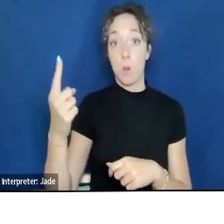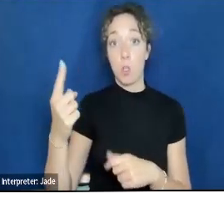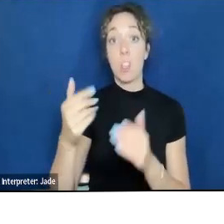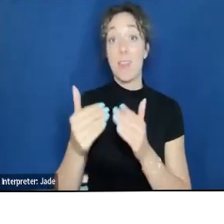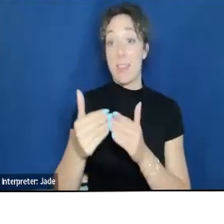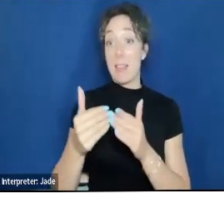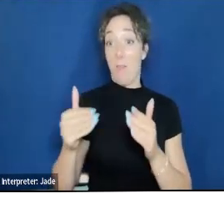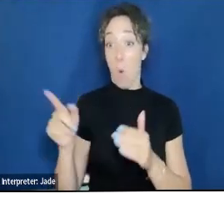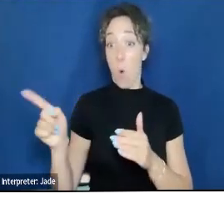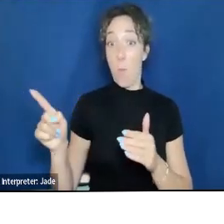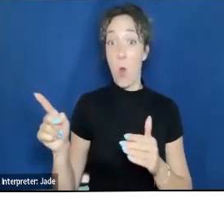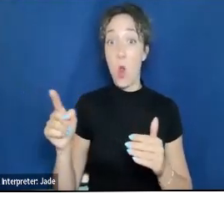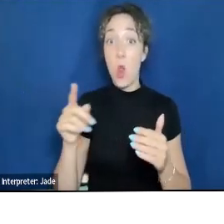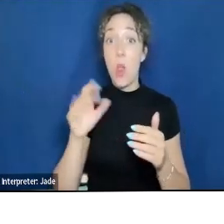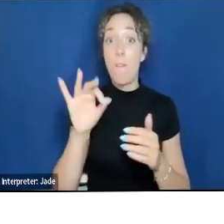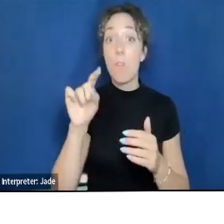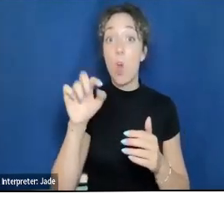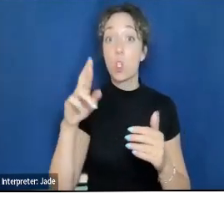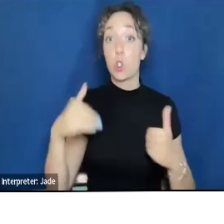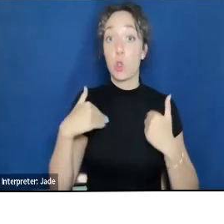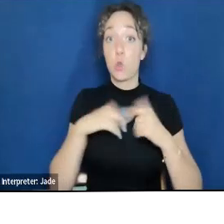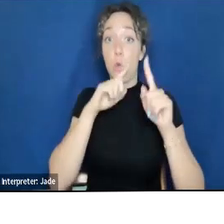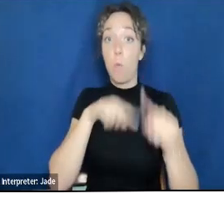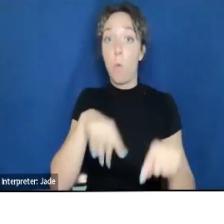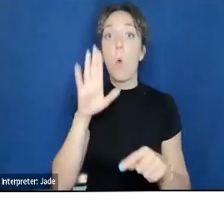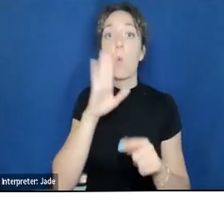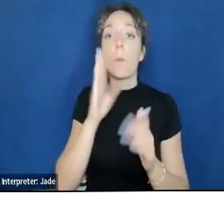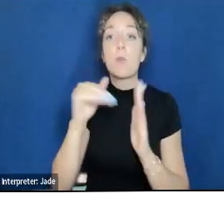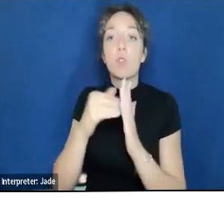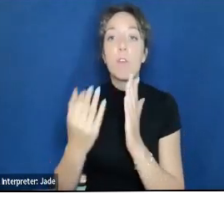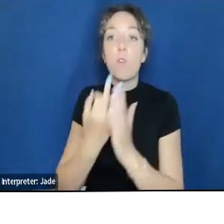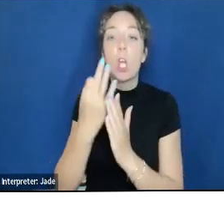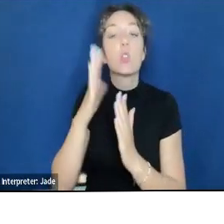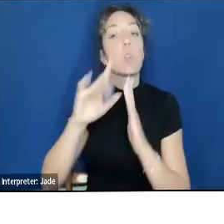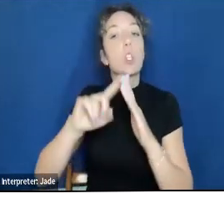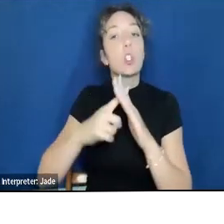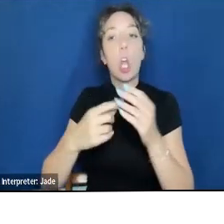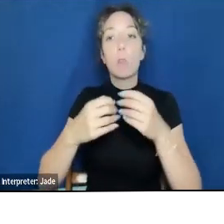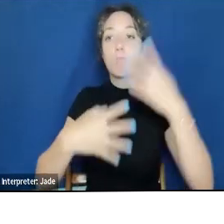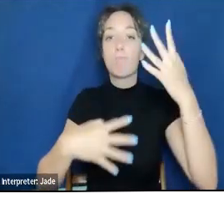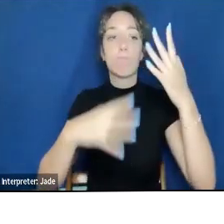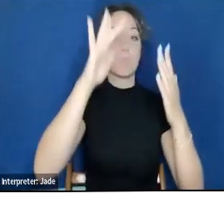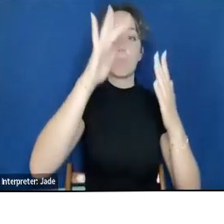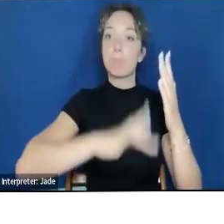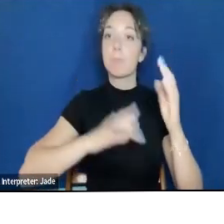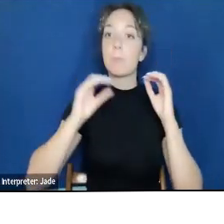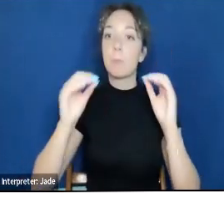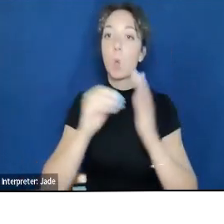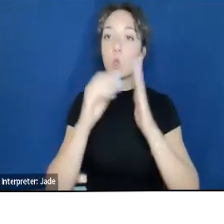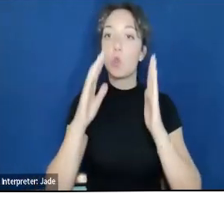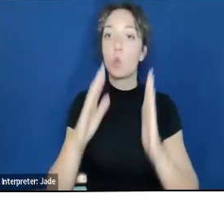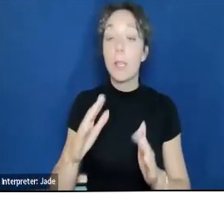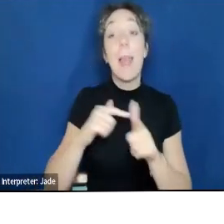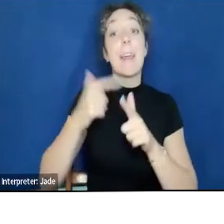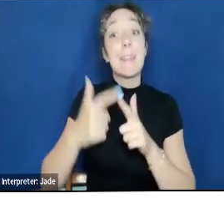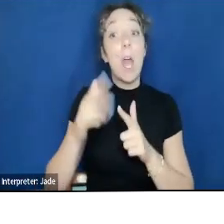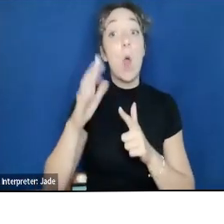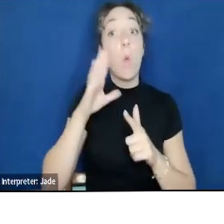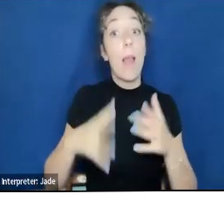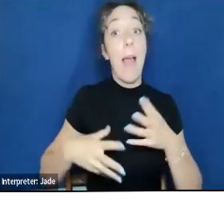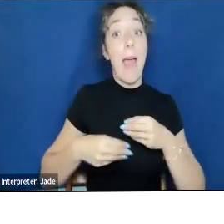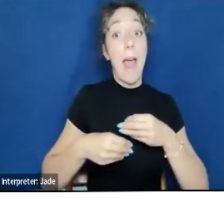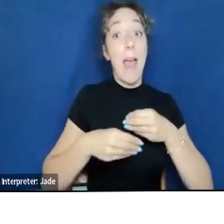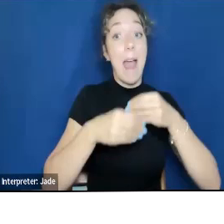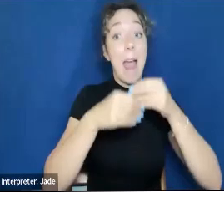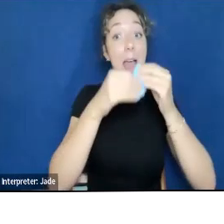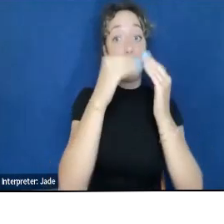will be refreshed and it will begin to show no students. Students will be added as they're exited from the foster